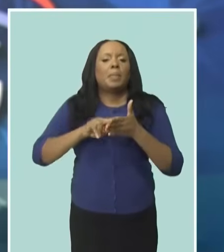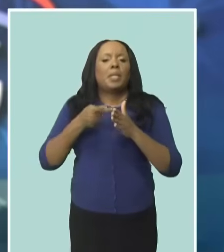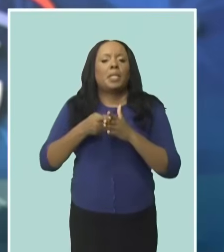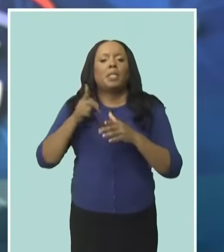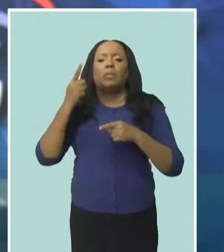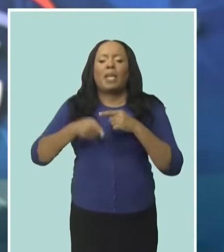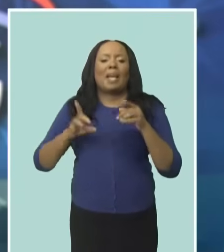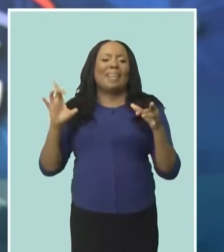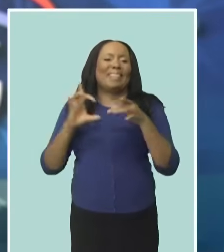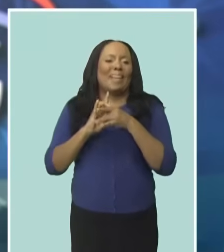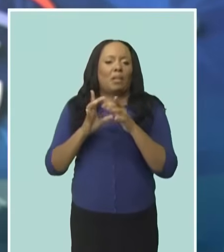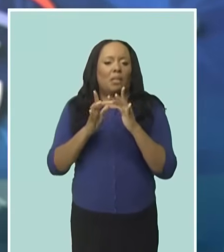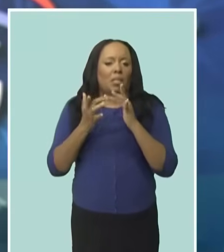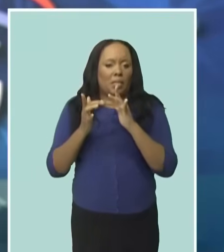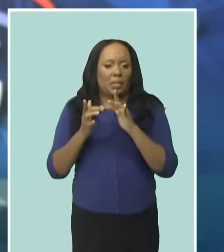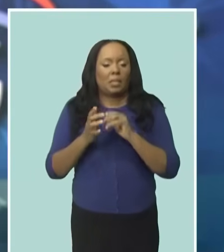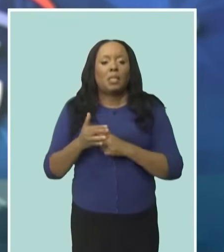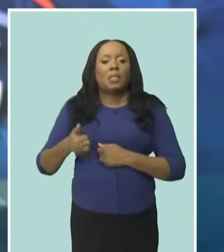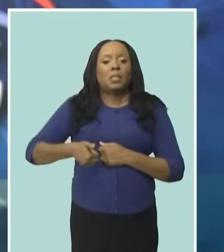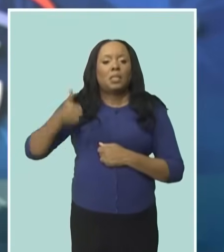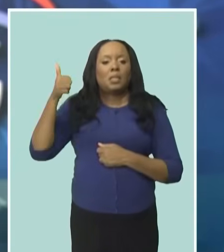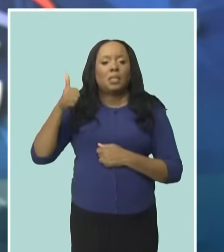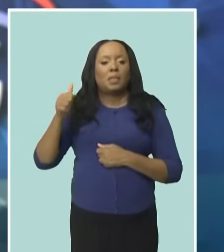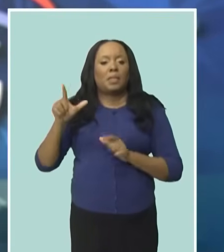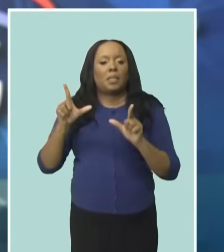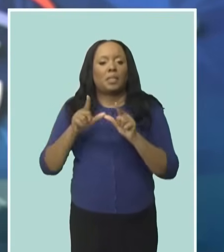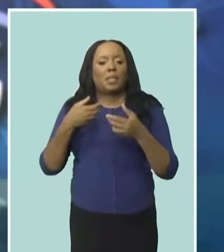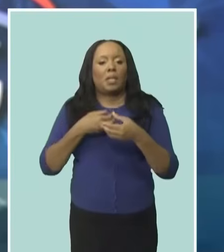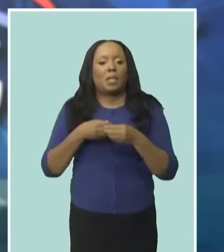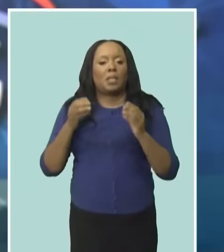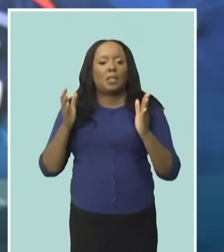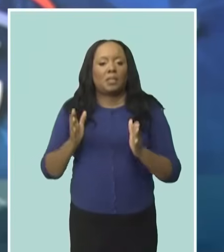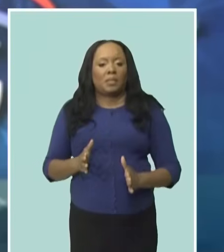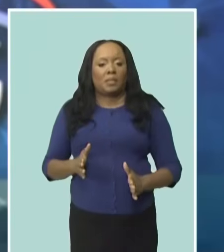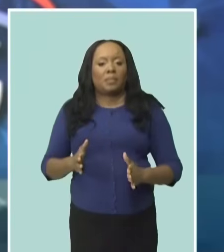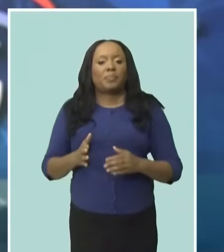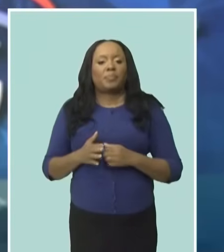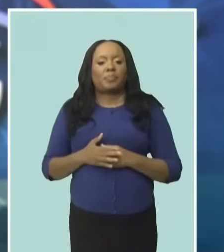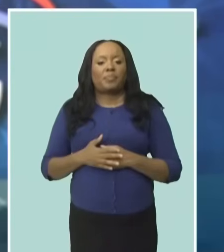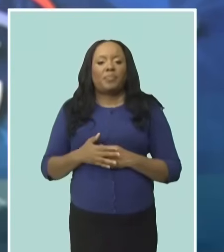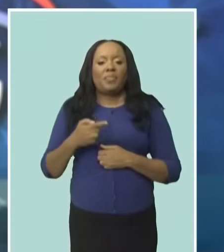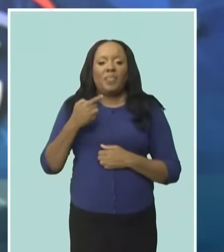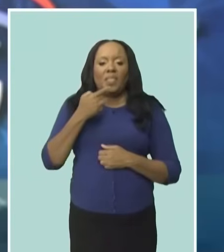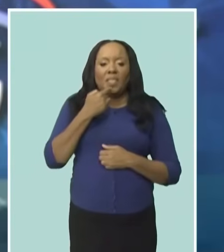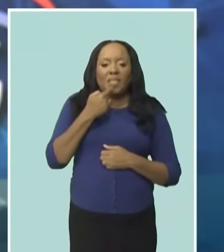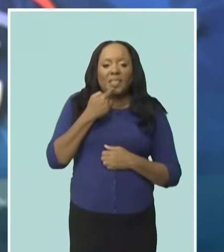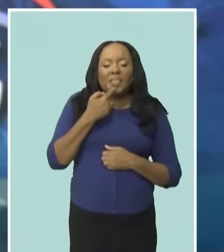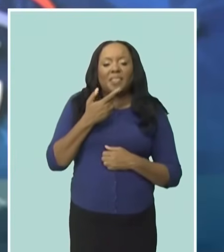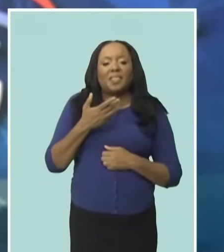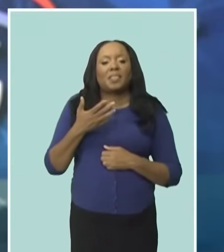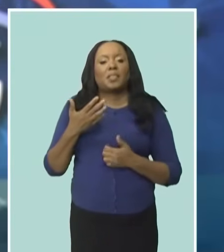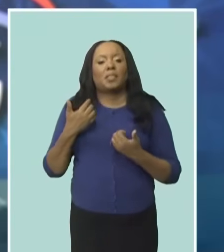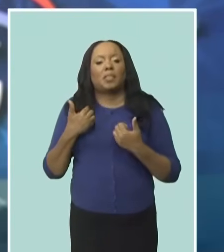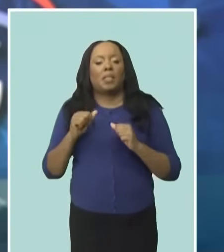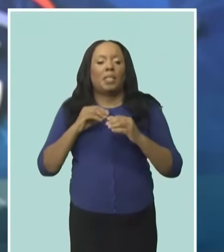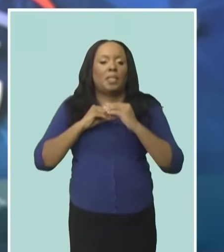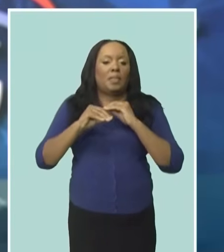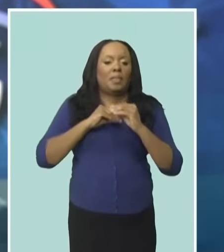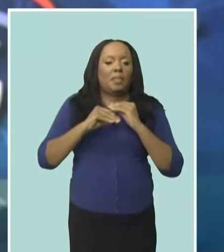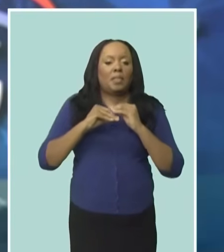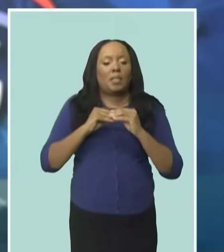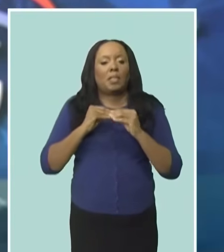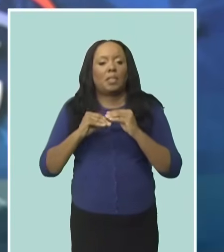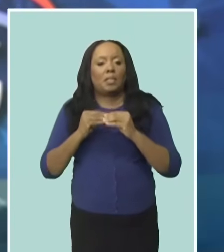and inspections. Chief Licensing Officer Trika McCarthy-Brooms tells CBC News that efforts are underway